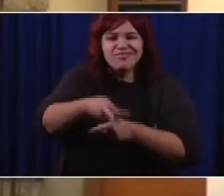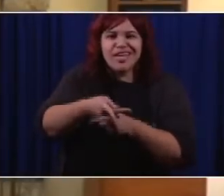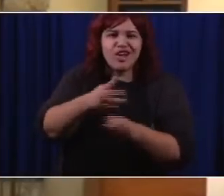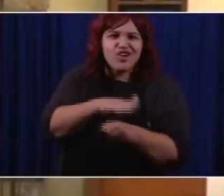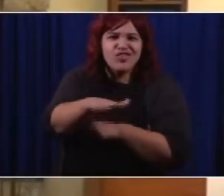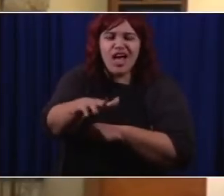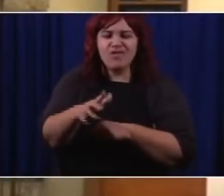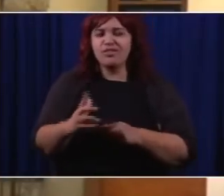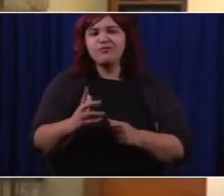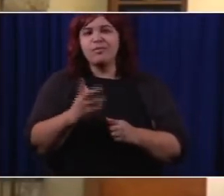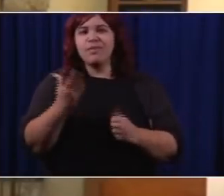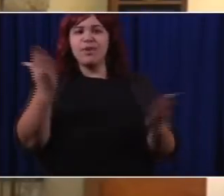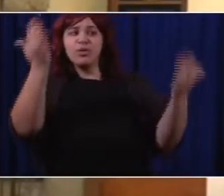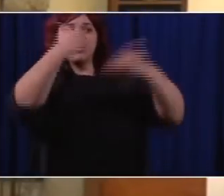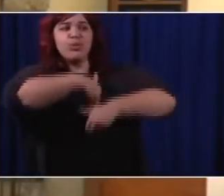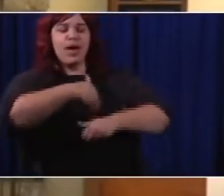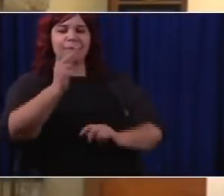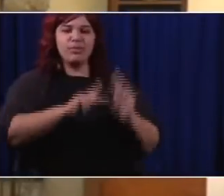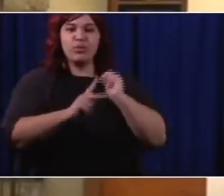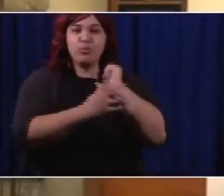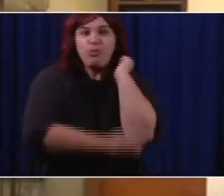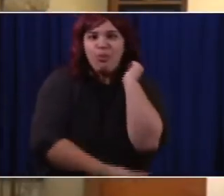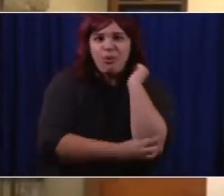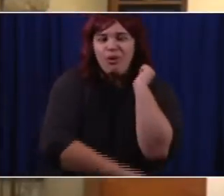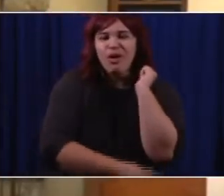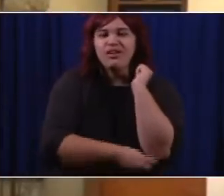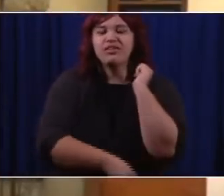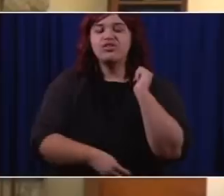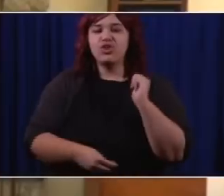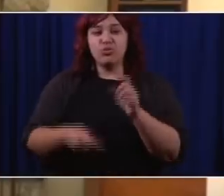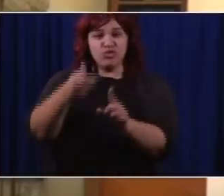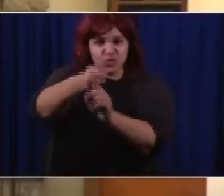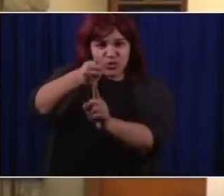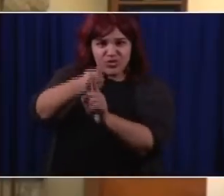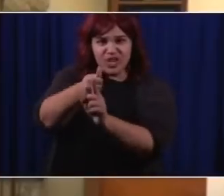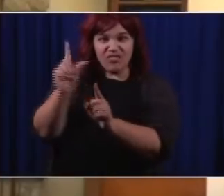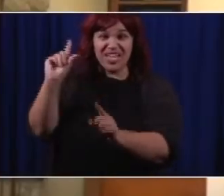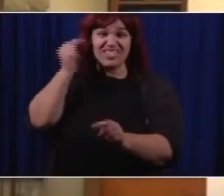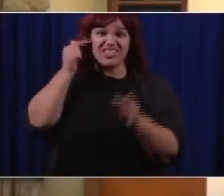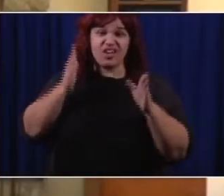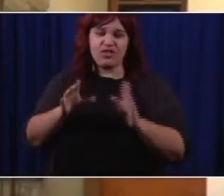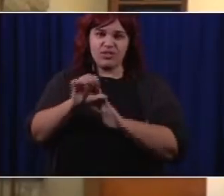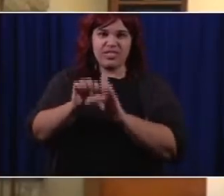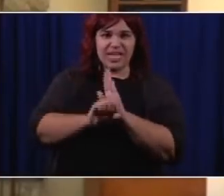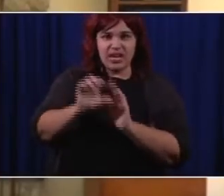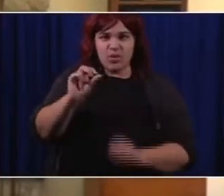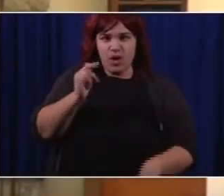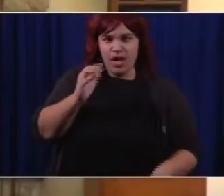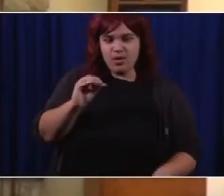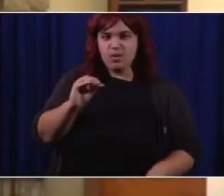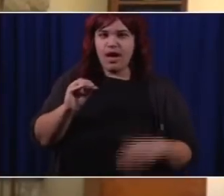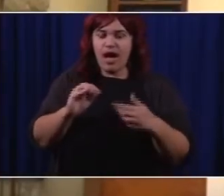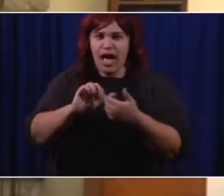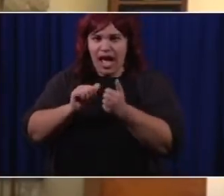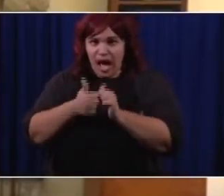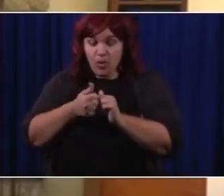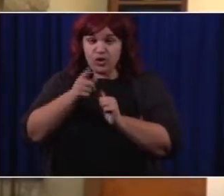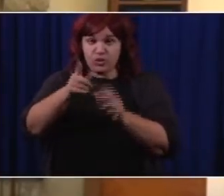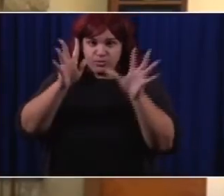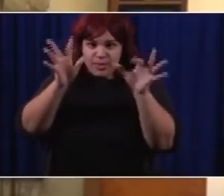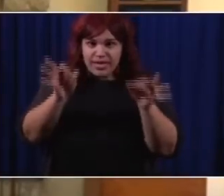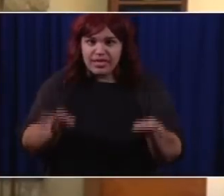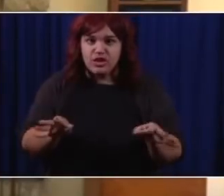COVID. How do you personally go about making these decisions, trying to get political consensus behind these things? And what are